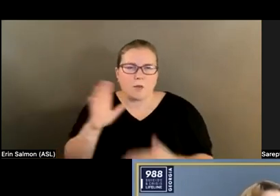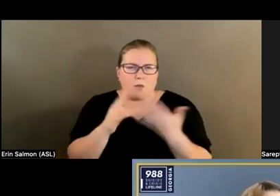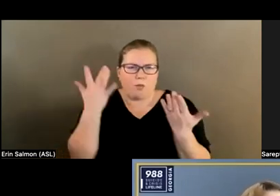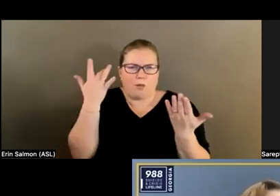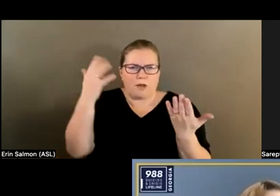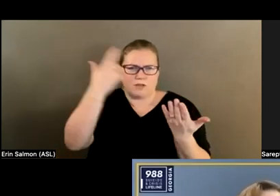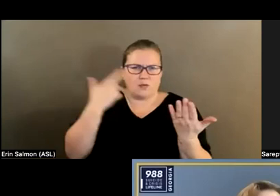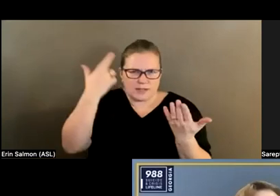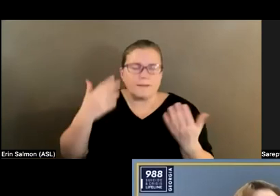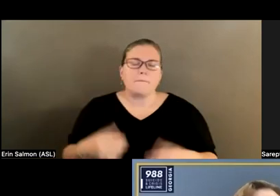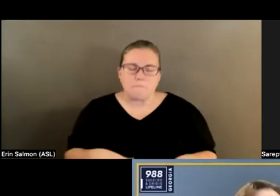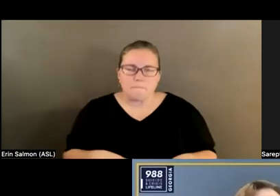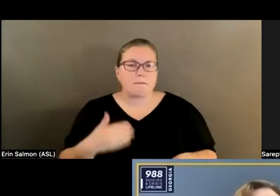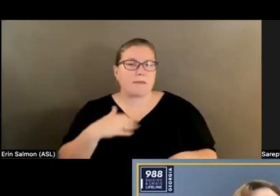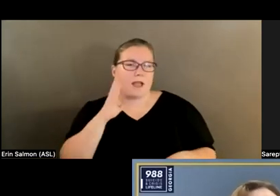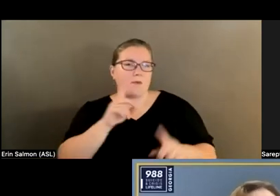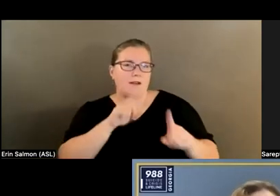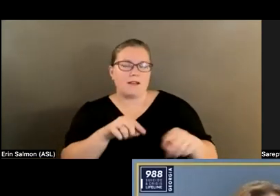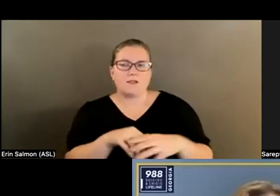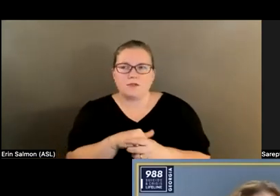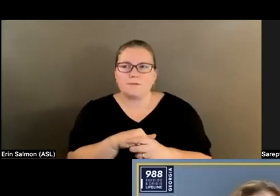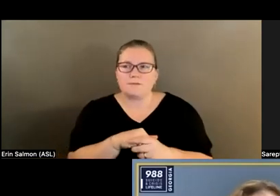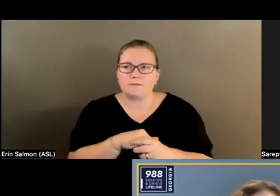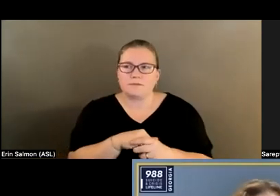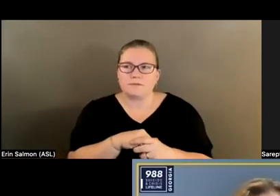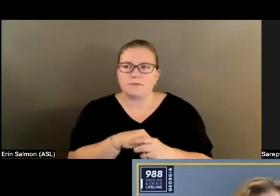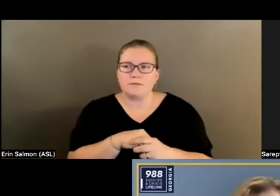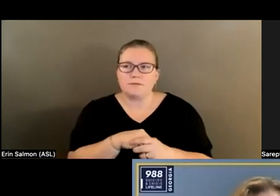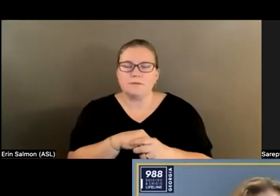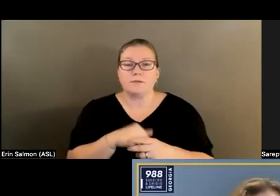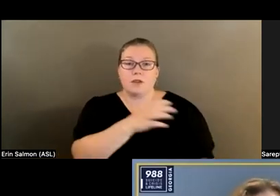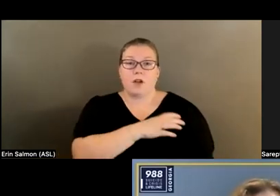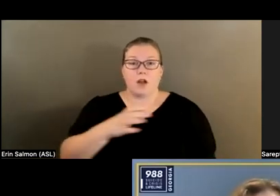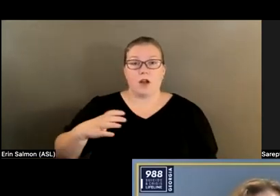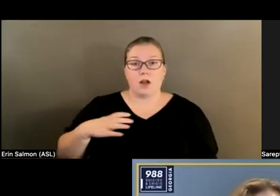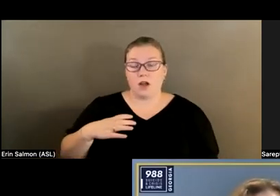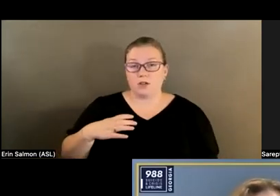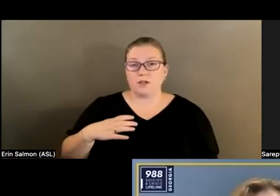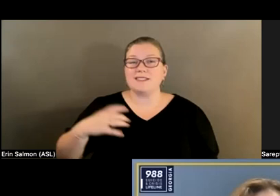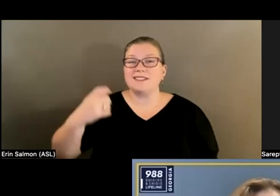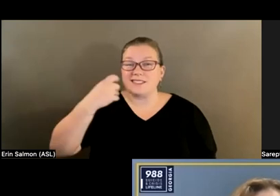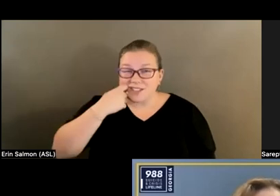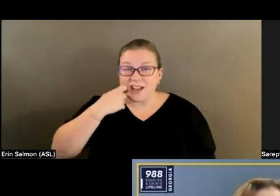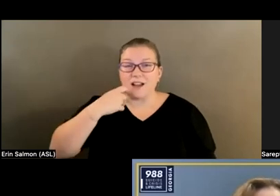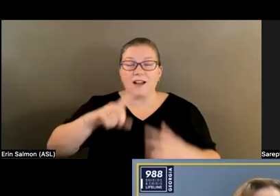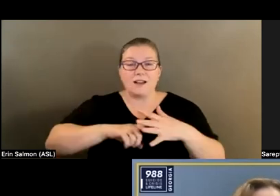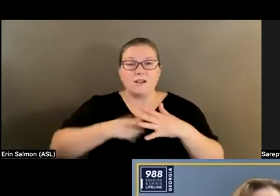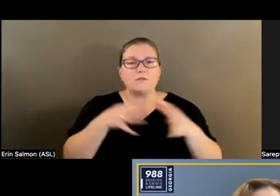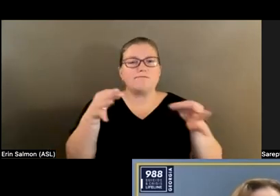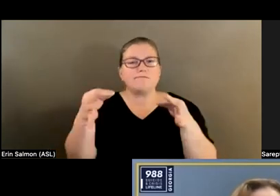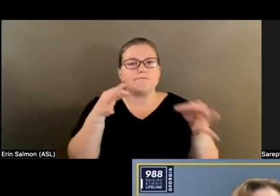just speak to that as well. Congress just began to define the